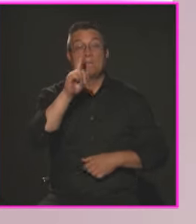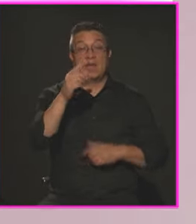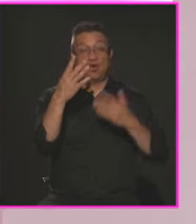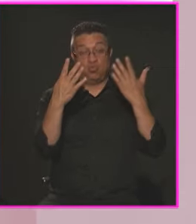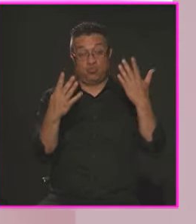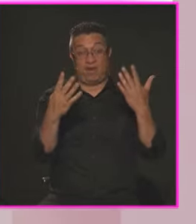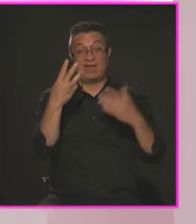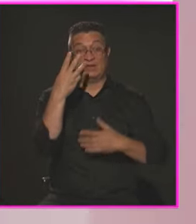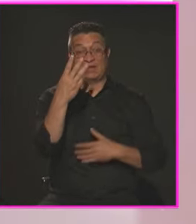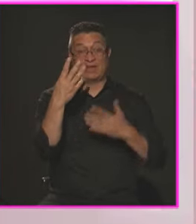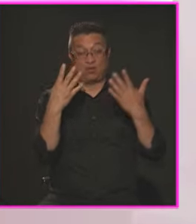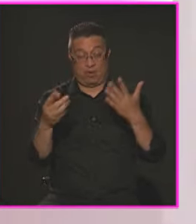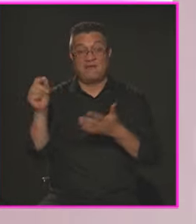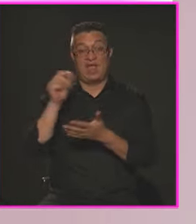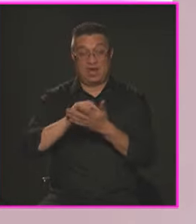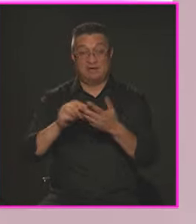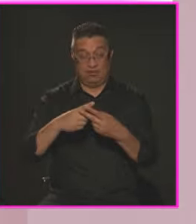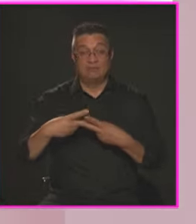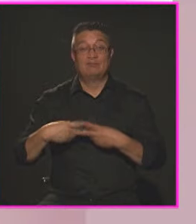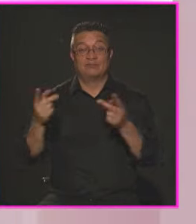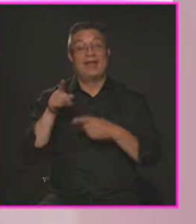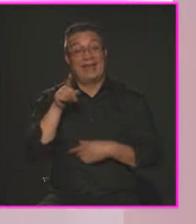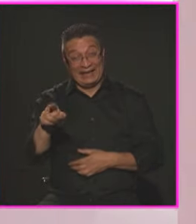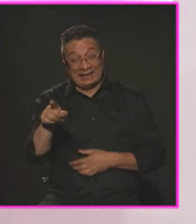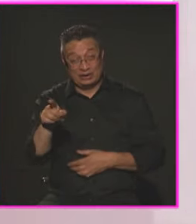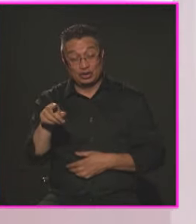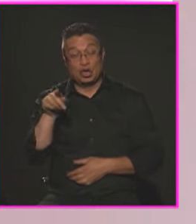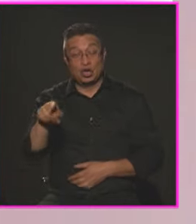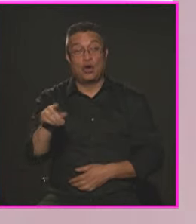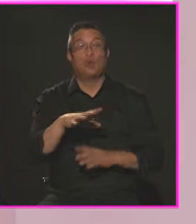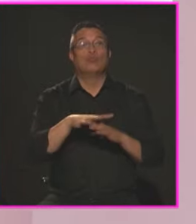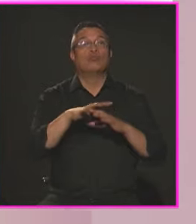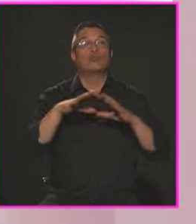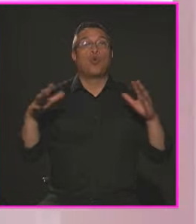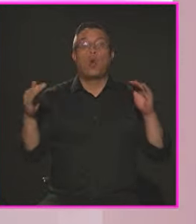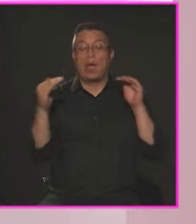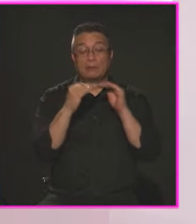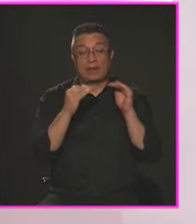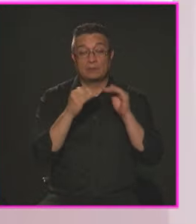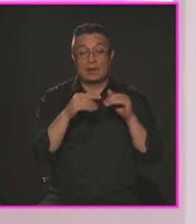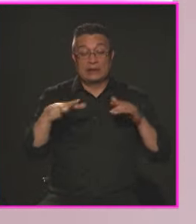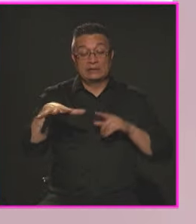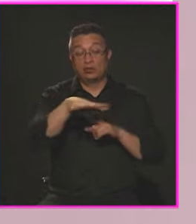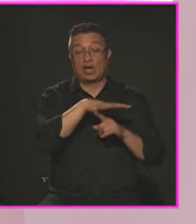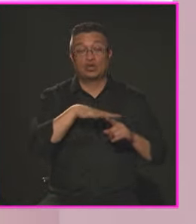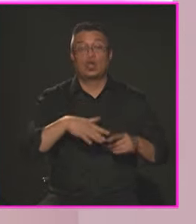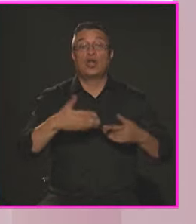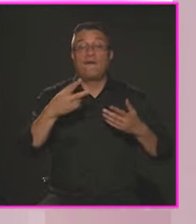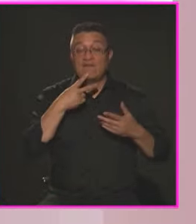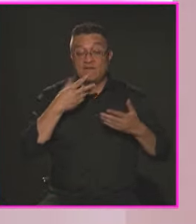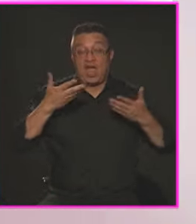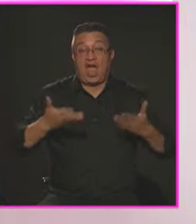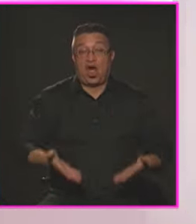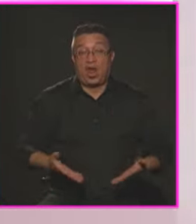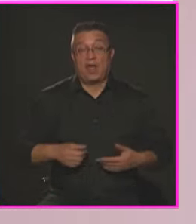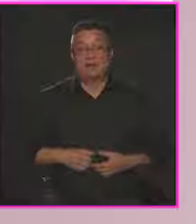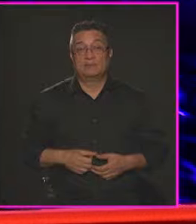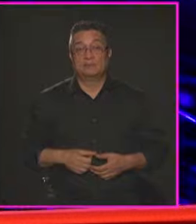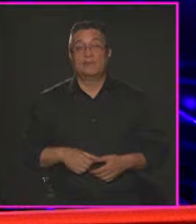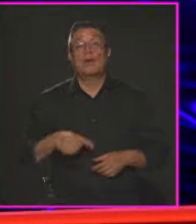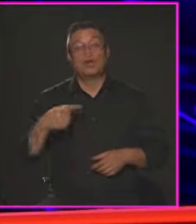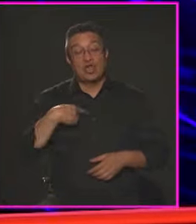it's frighteningly similar to the circumstances we are living through today. I think the basic science is essential